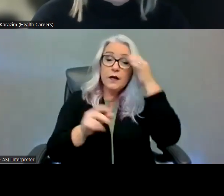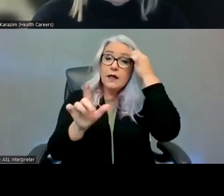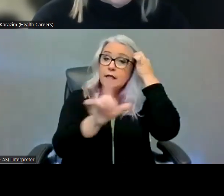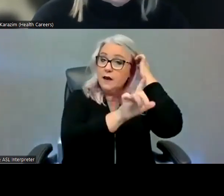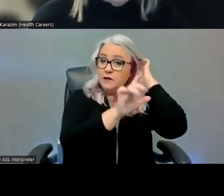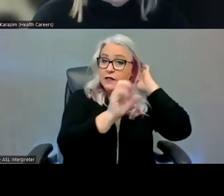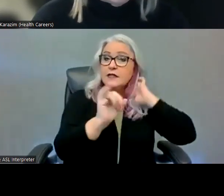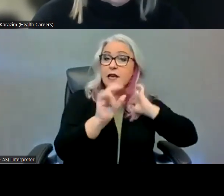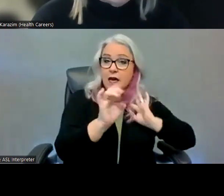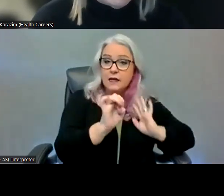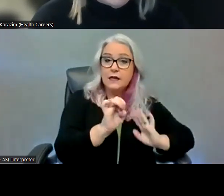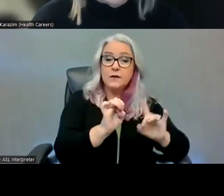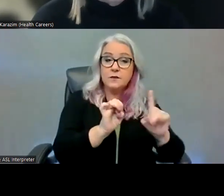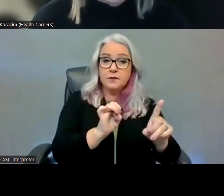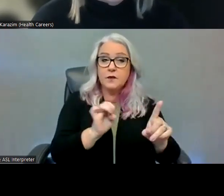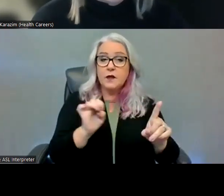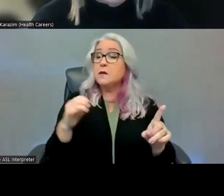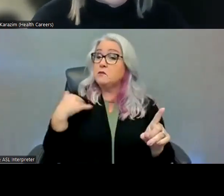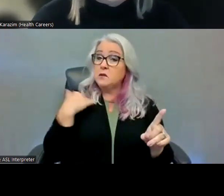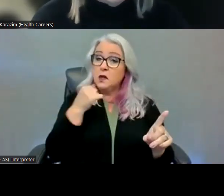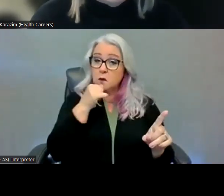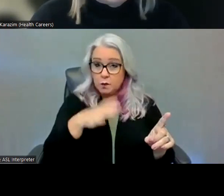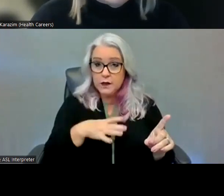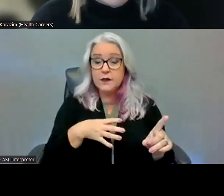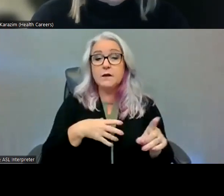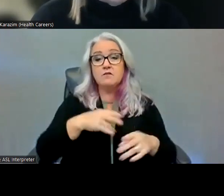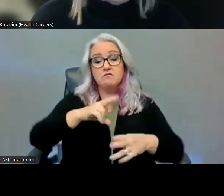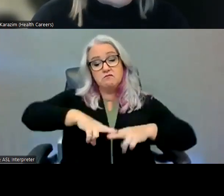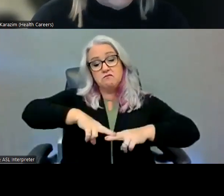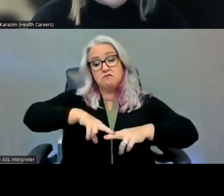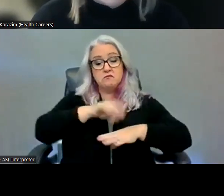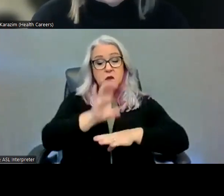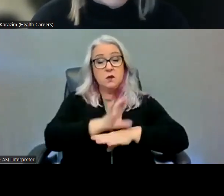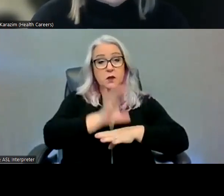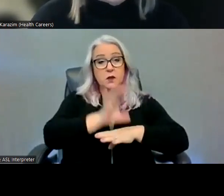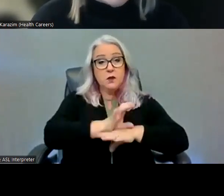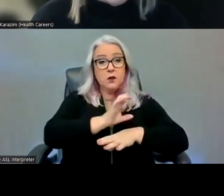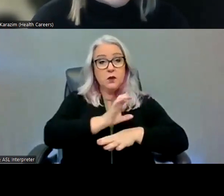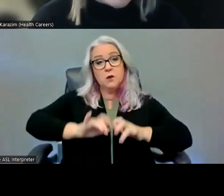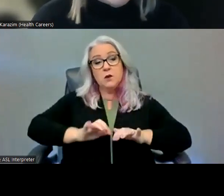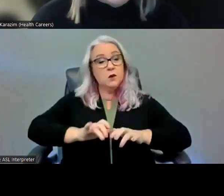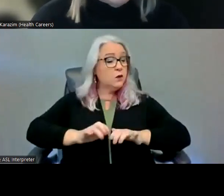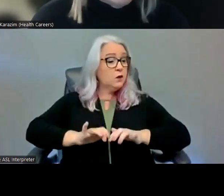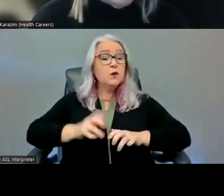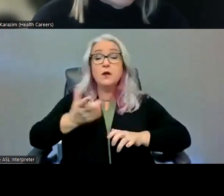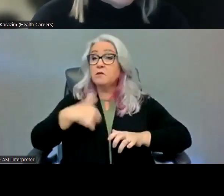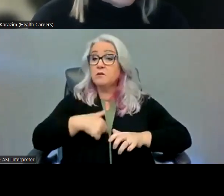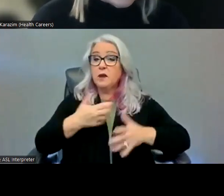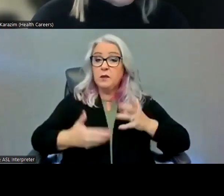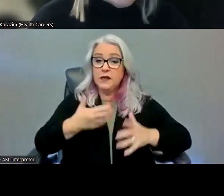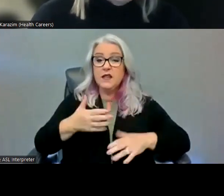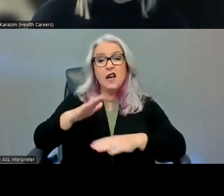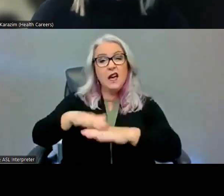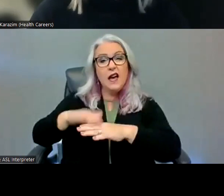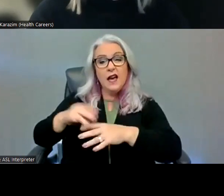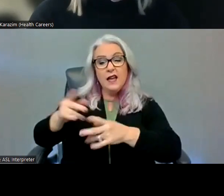you see a young woman at a computer. Again, that looks to me like that is on site in a